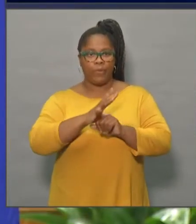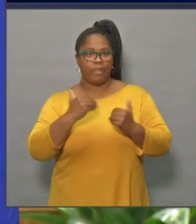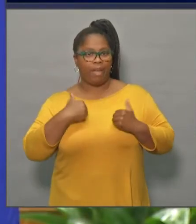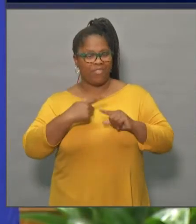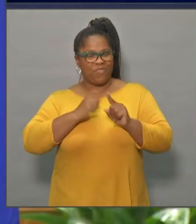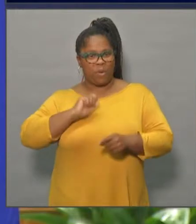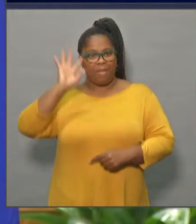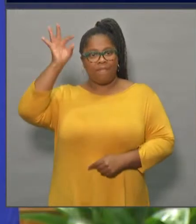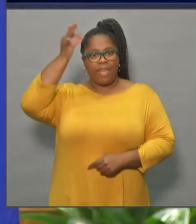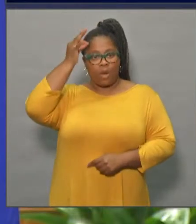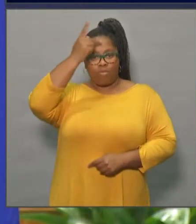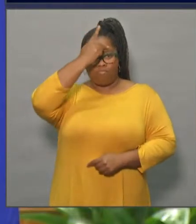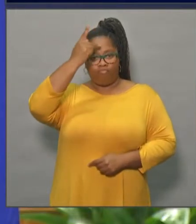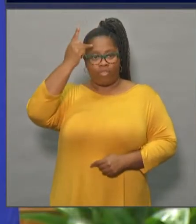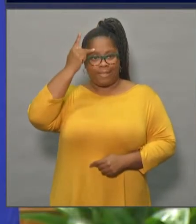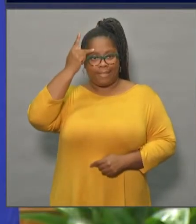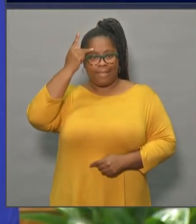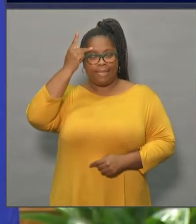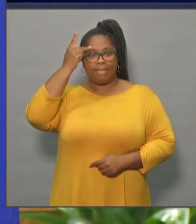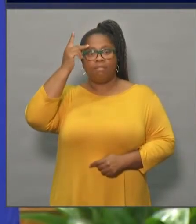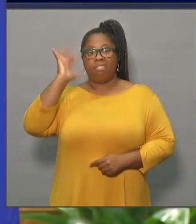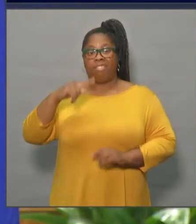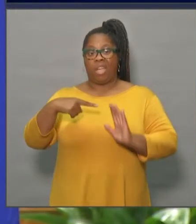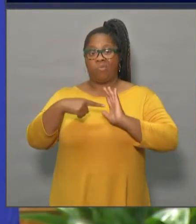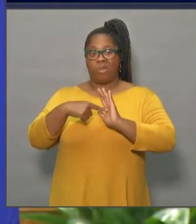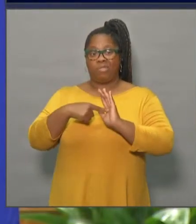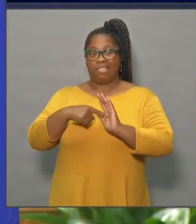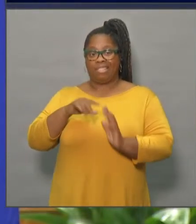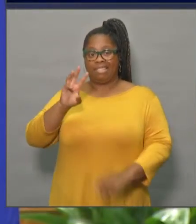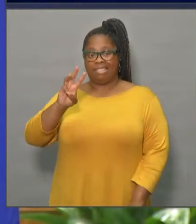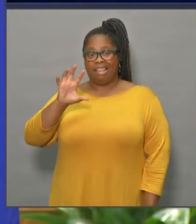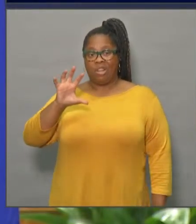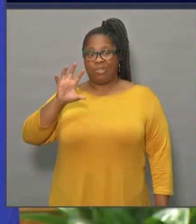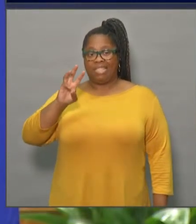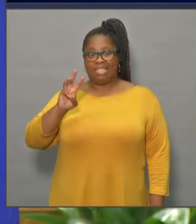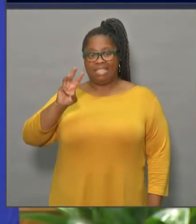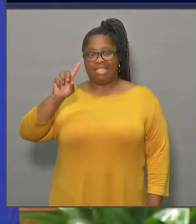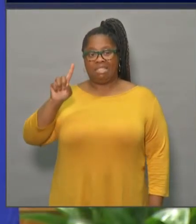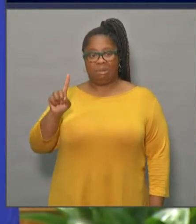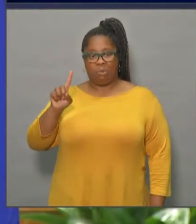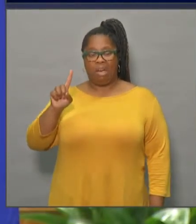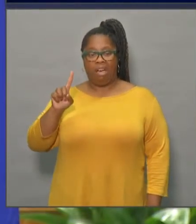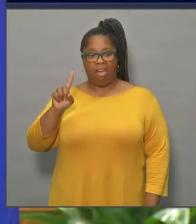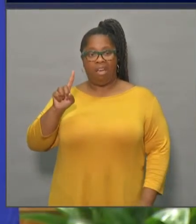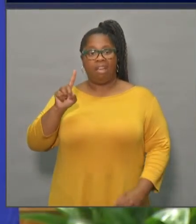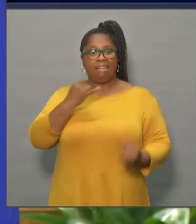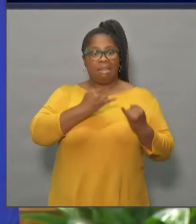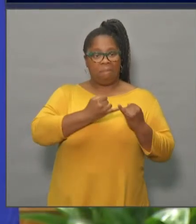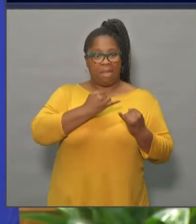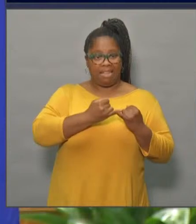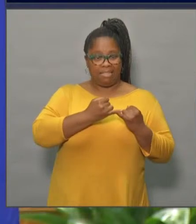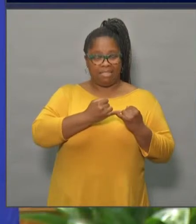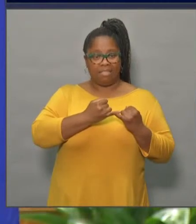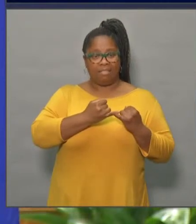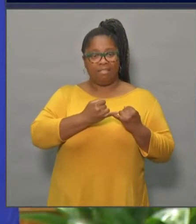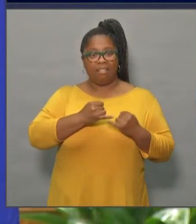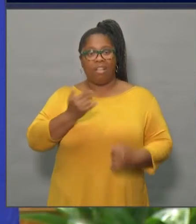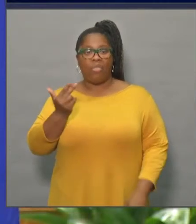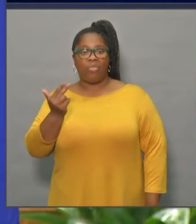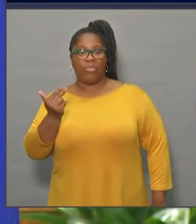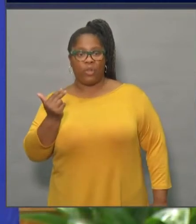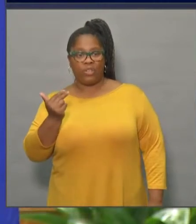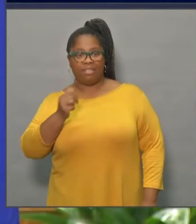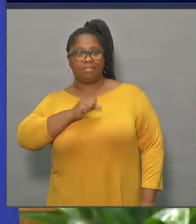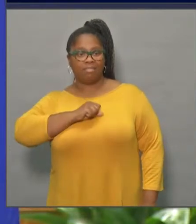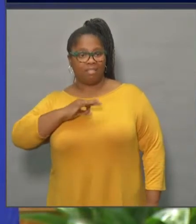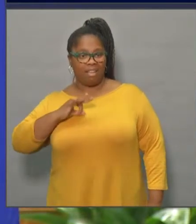federal prison facilities, and this represents 661 among people who are incarcerated and 13